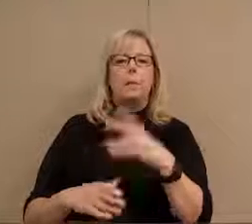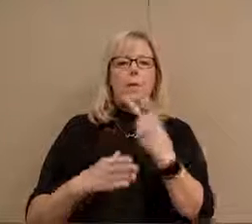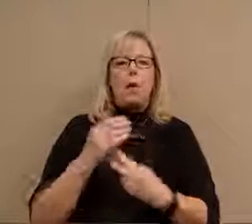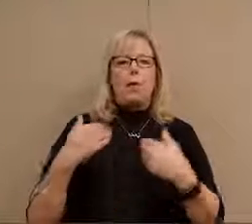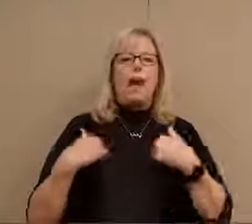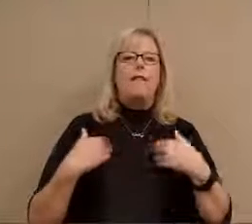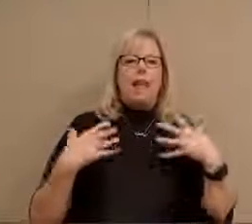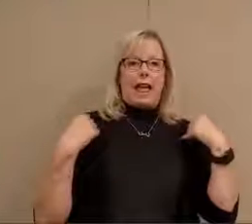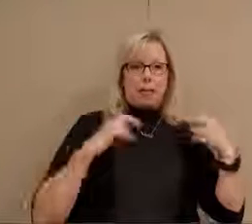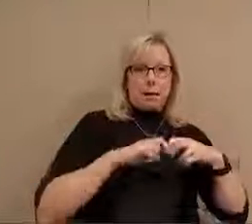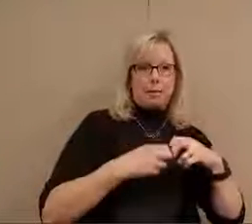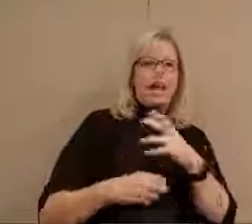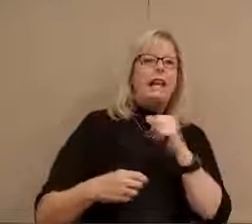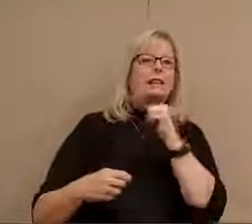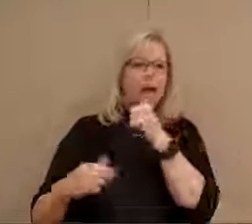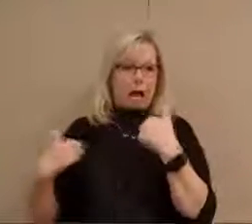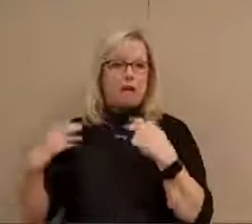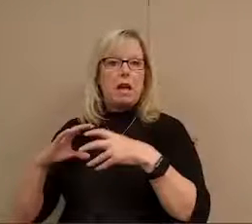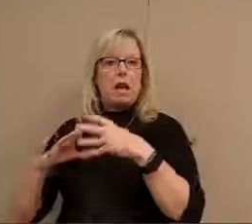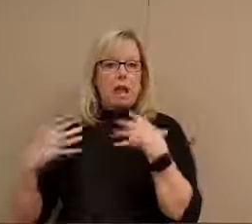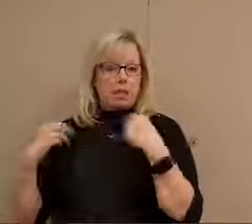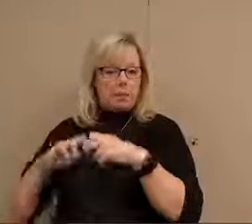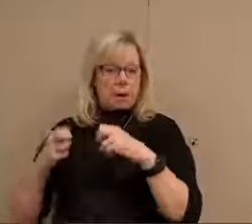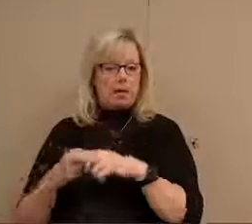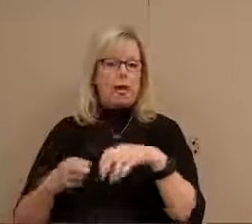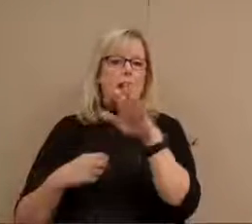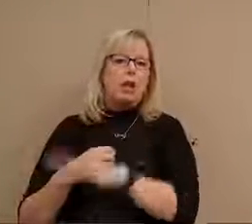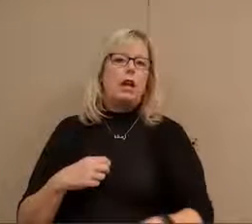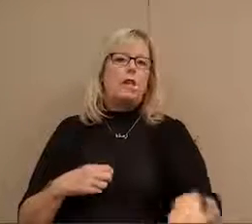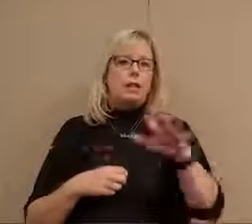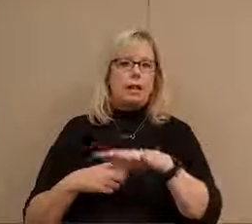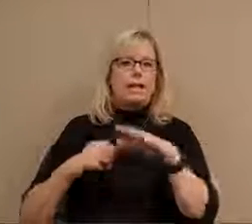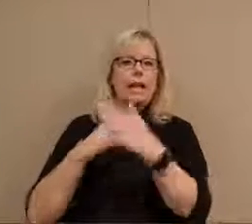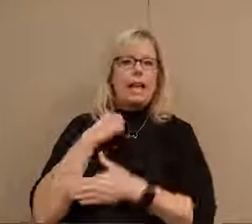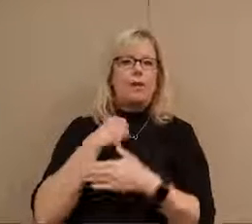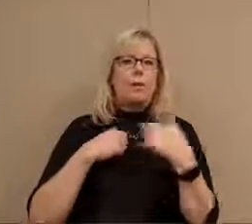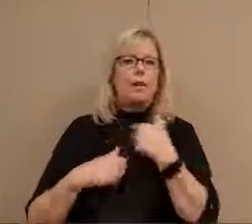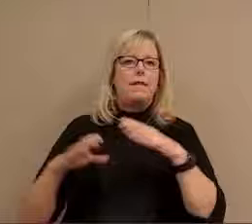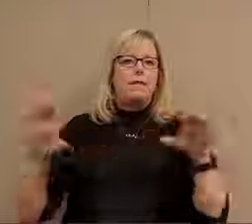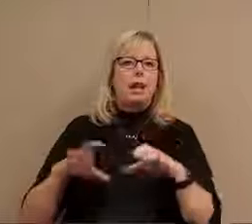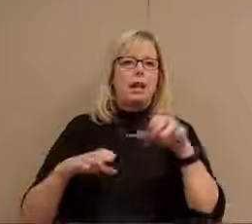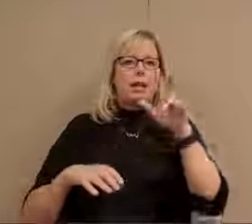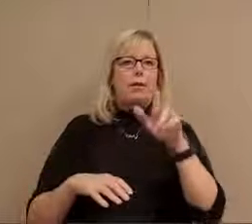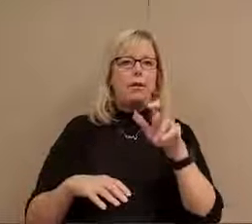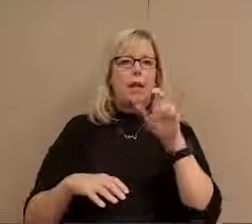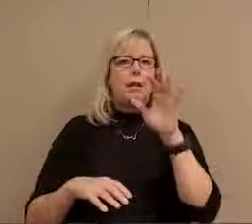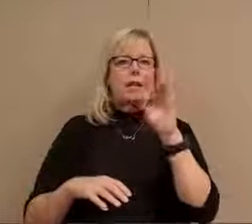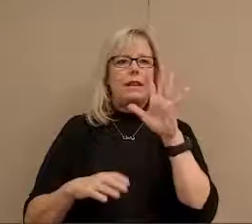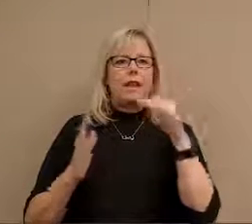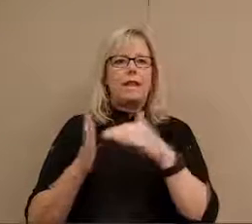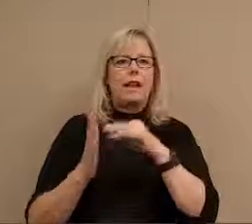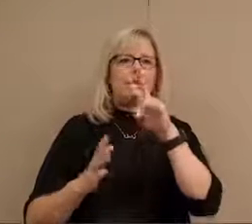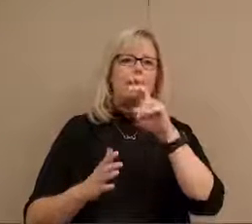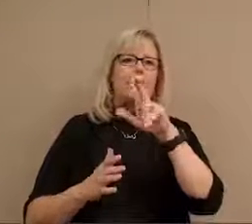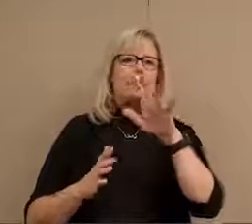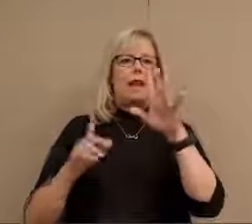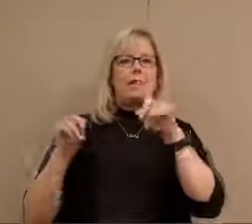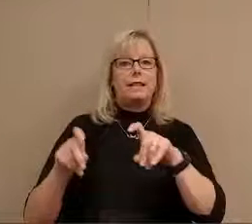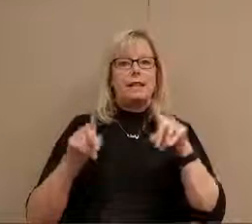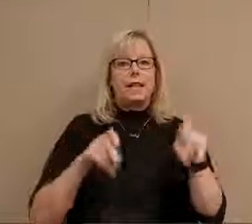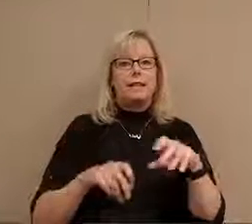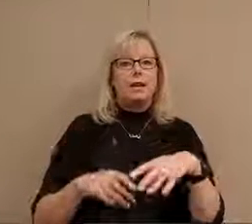conditions. Countywide, we have conducted a total of 395,235 tests, consisting of